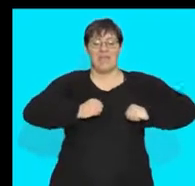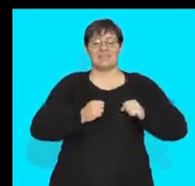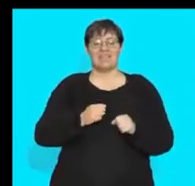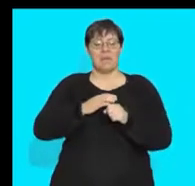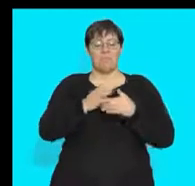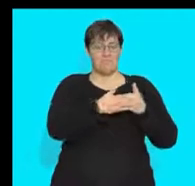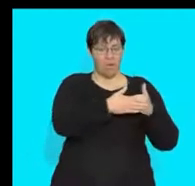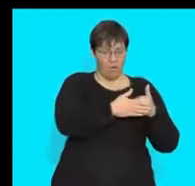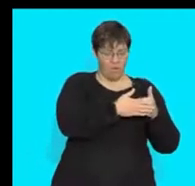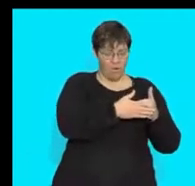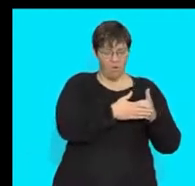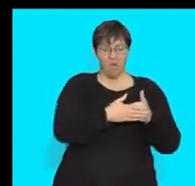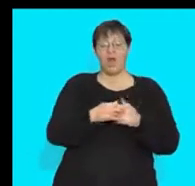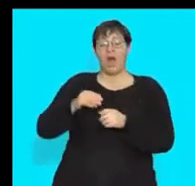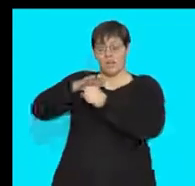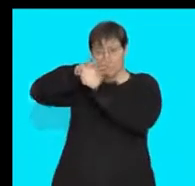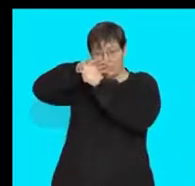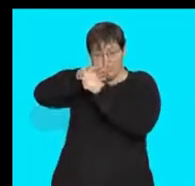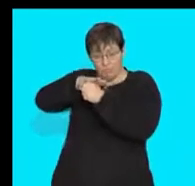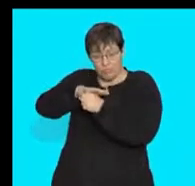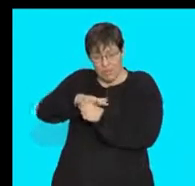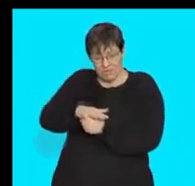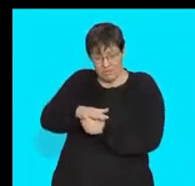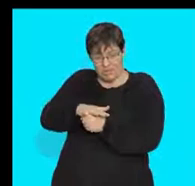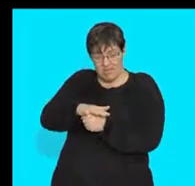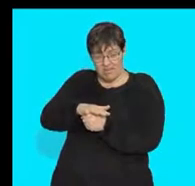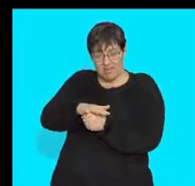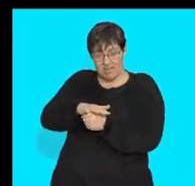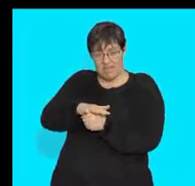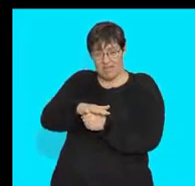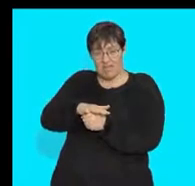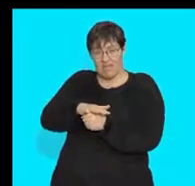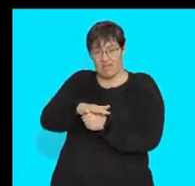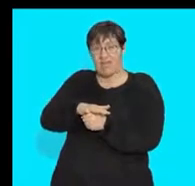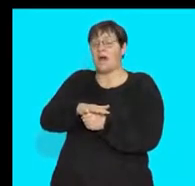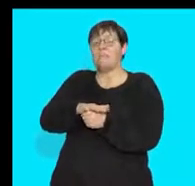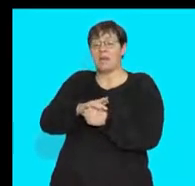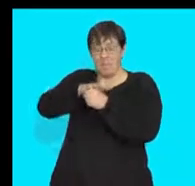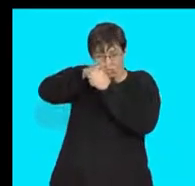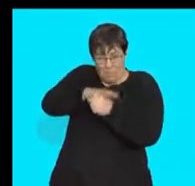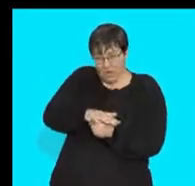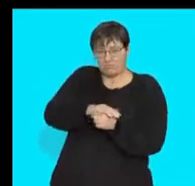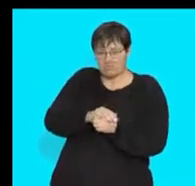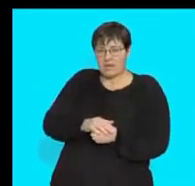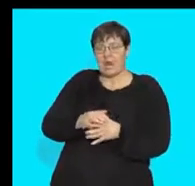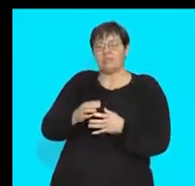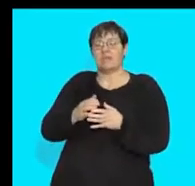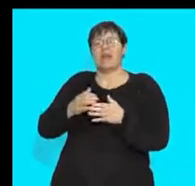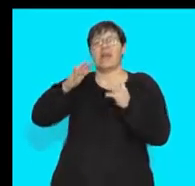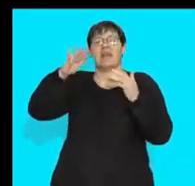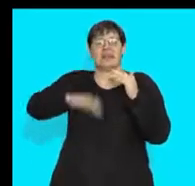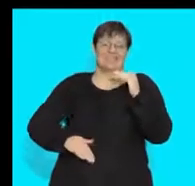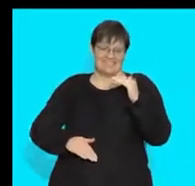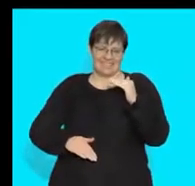pressure in my thoracic cavity, right, to decrease. It